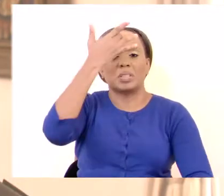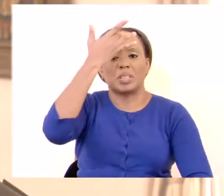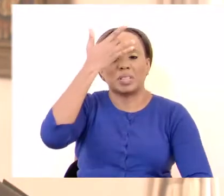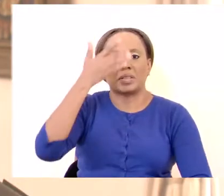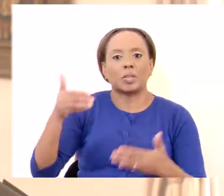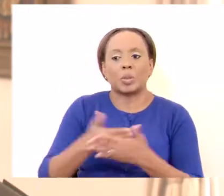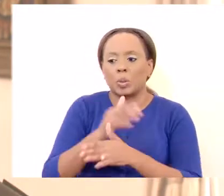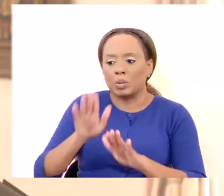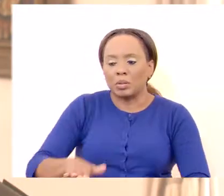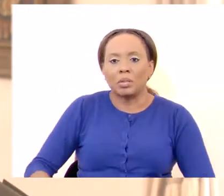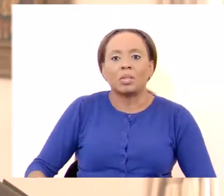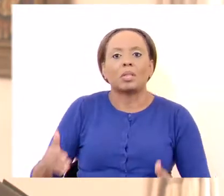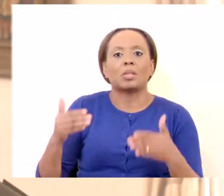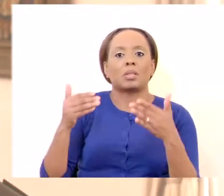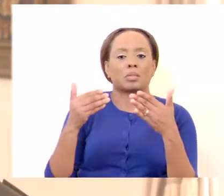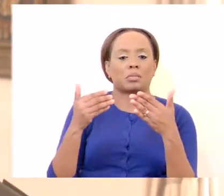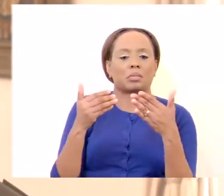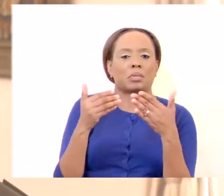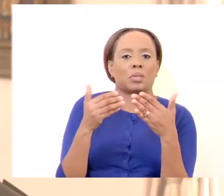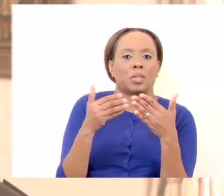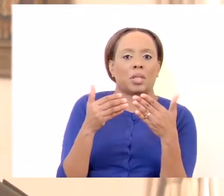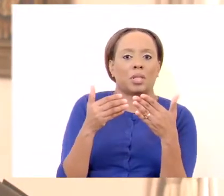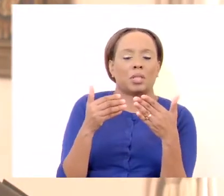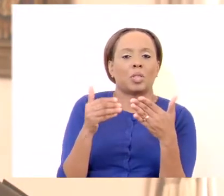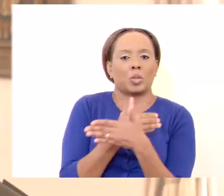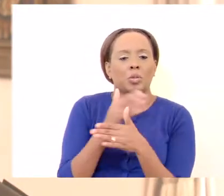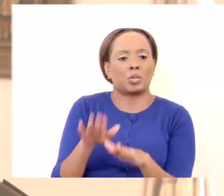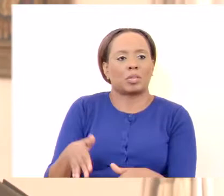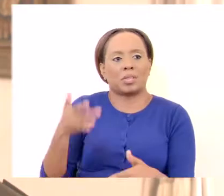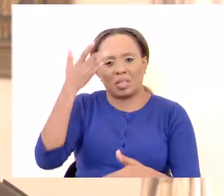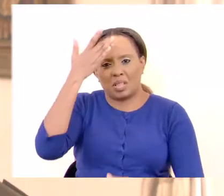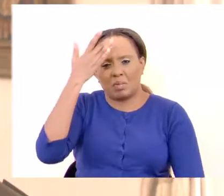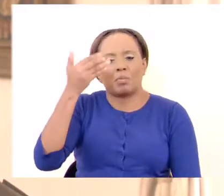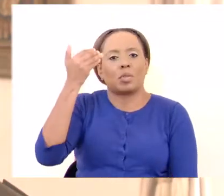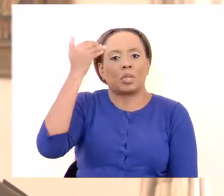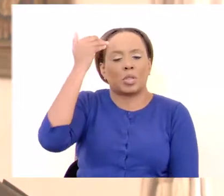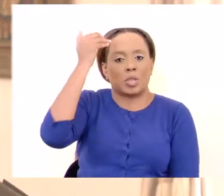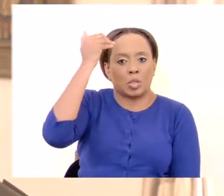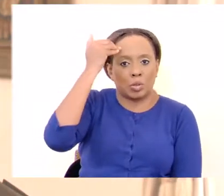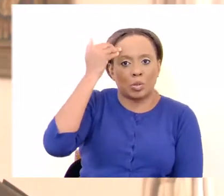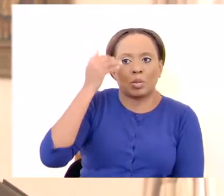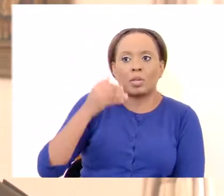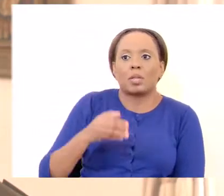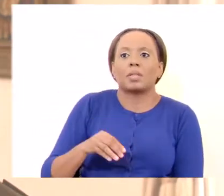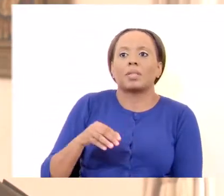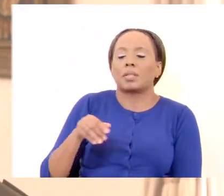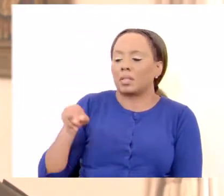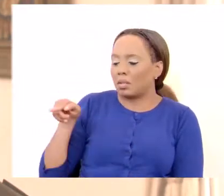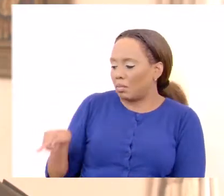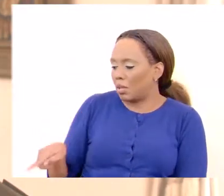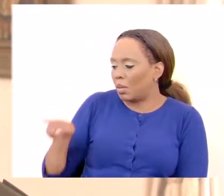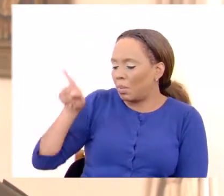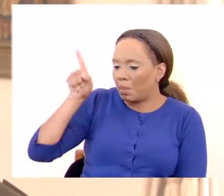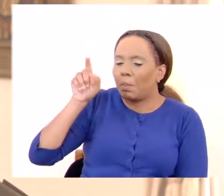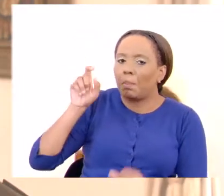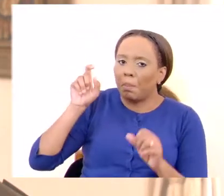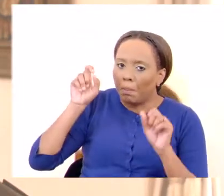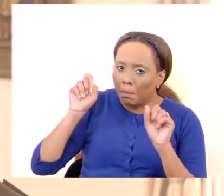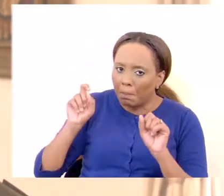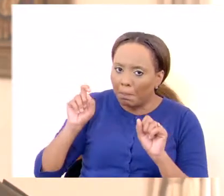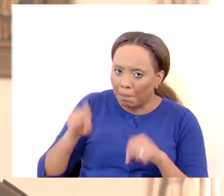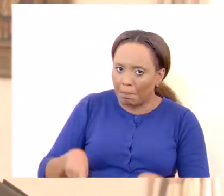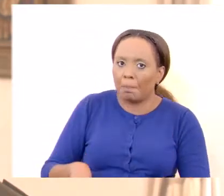regarded as a sequelae to the infection. So we know there must have been an infection. The world experiences